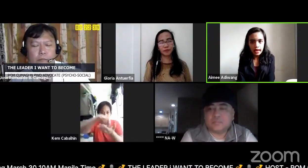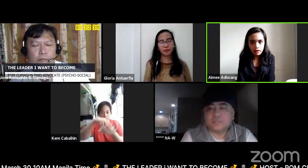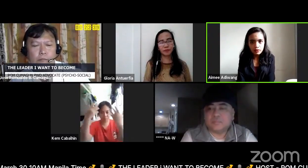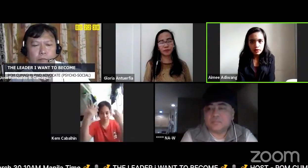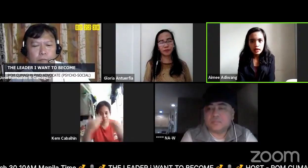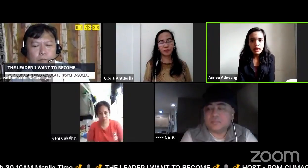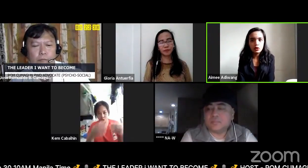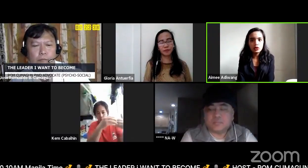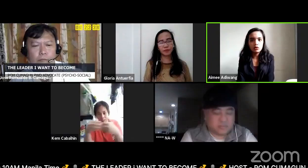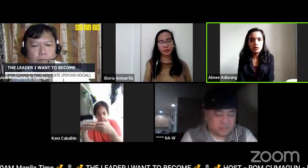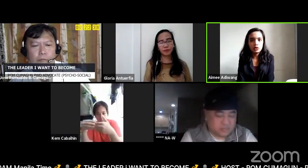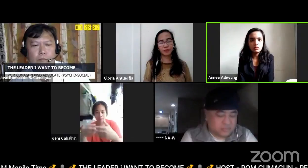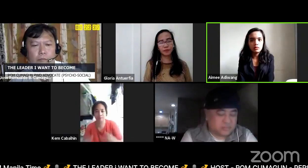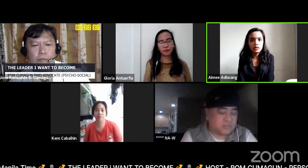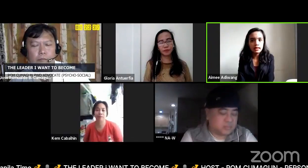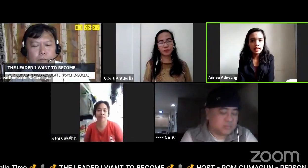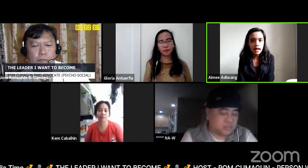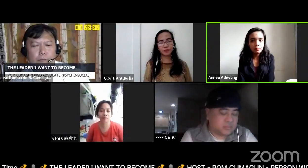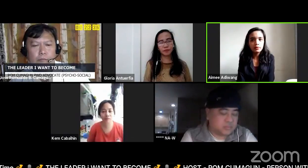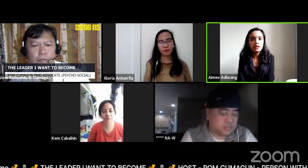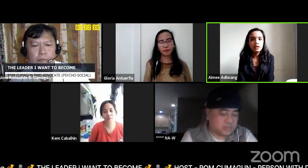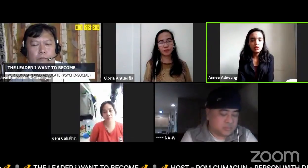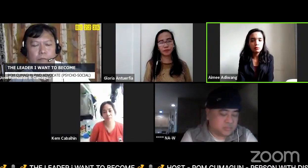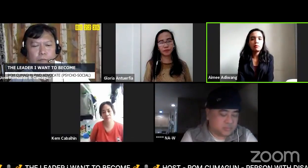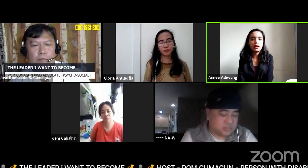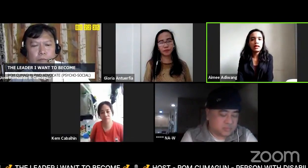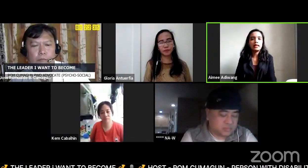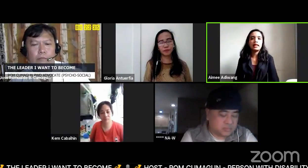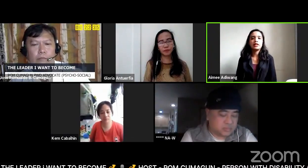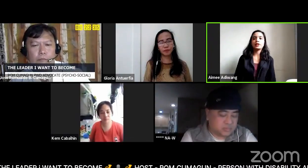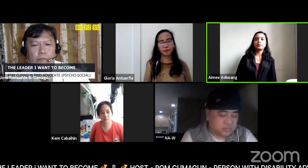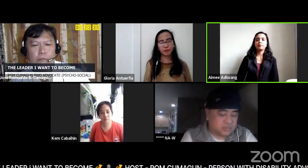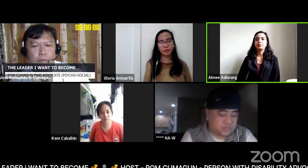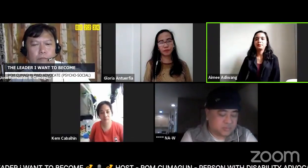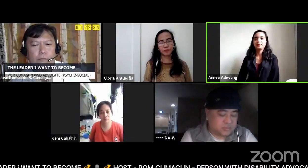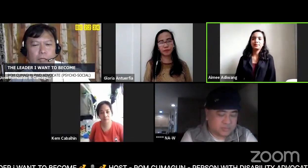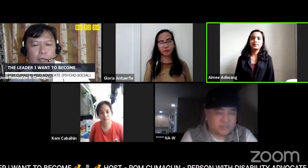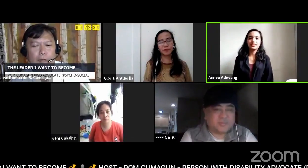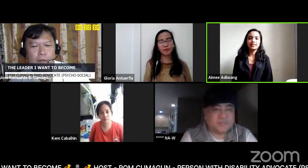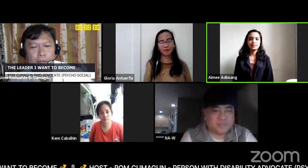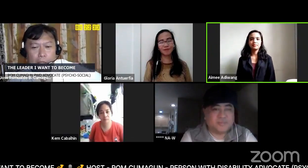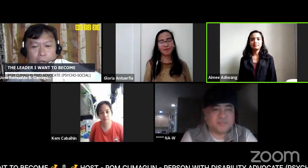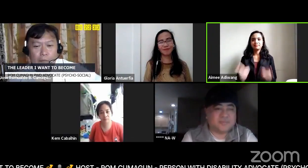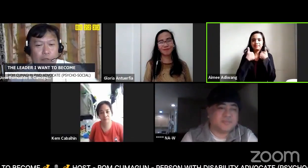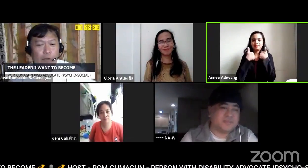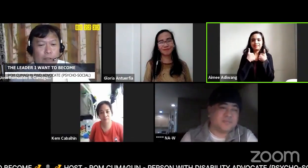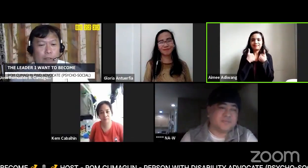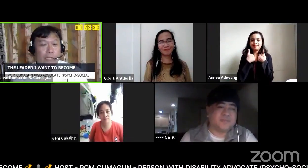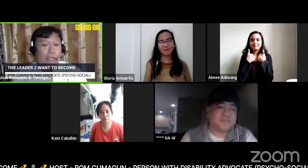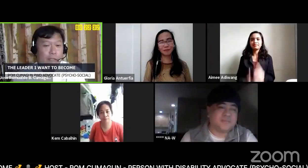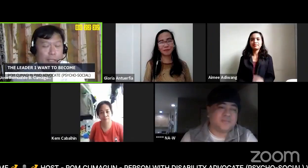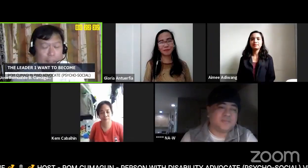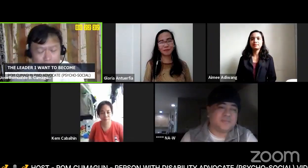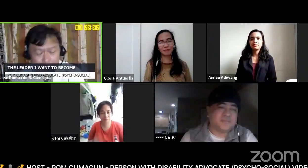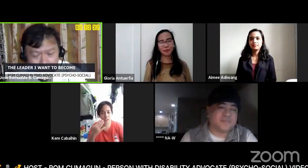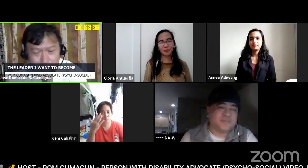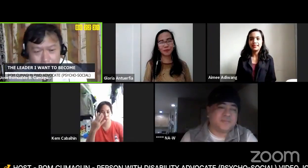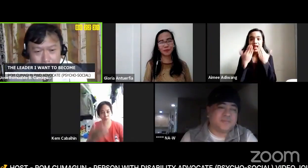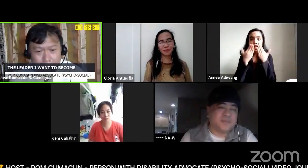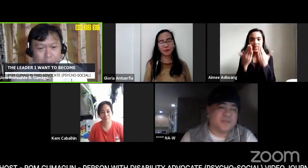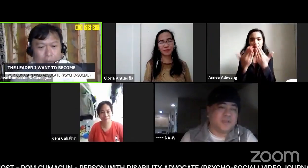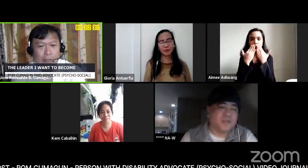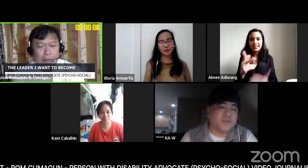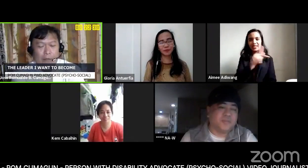be brave and also we should stand up. Yun po ang pagiging leader. Yeah. Thank you,